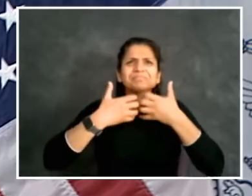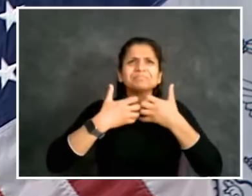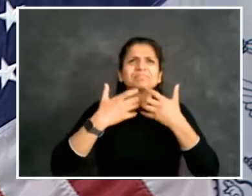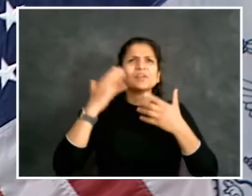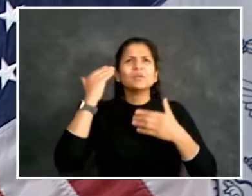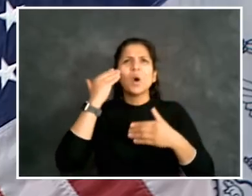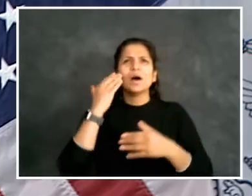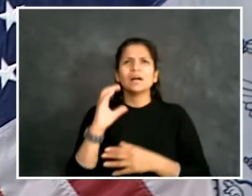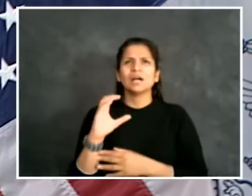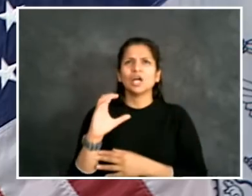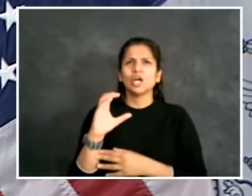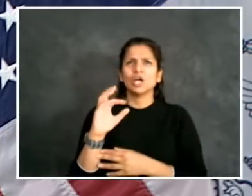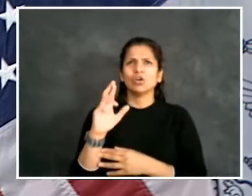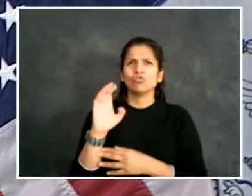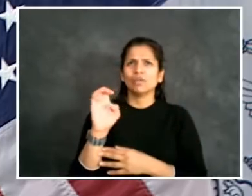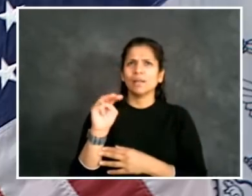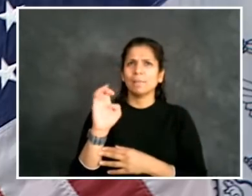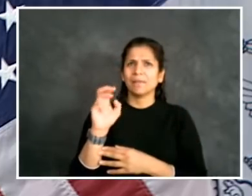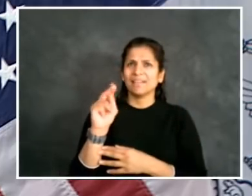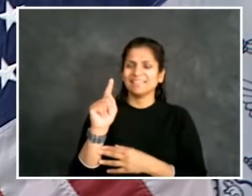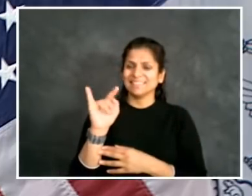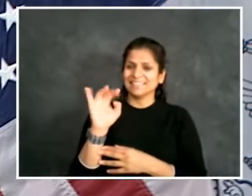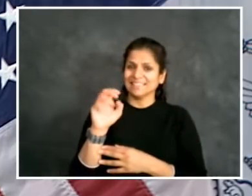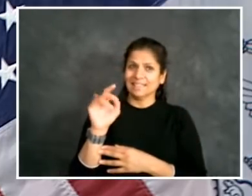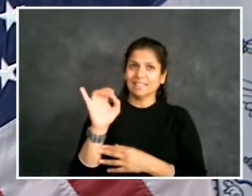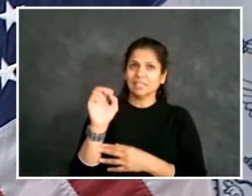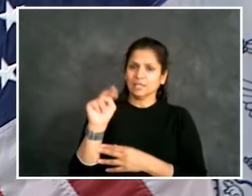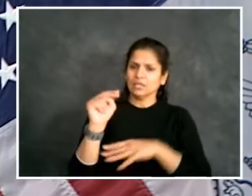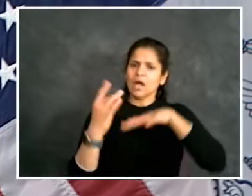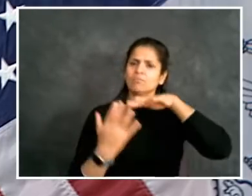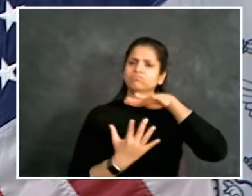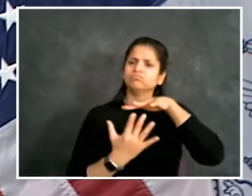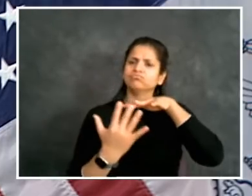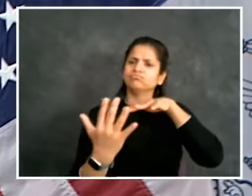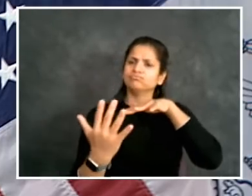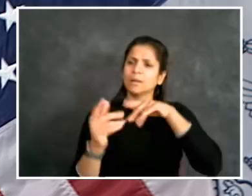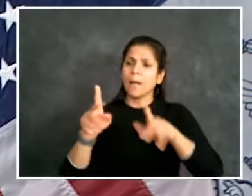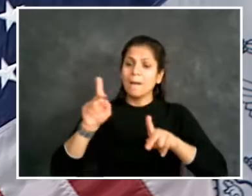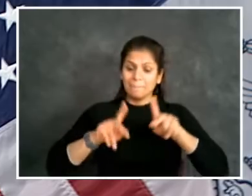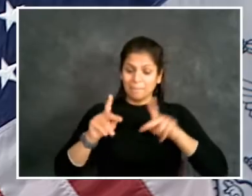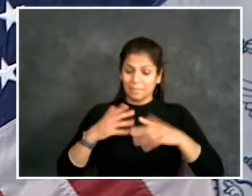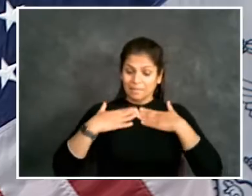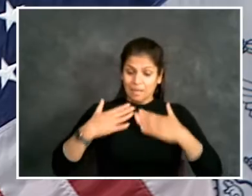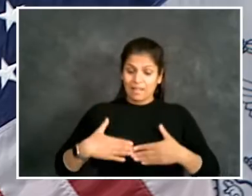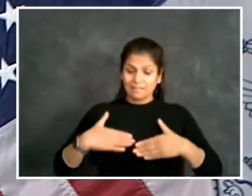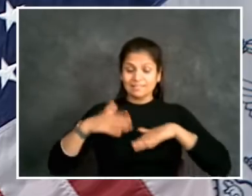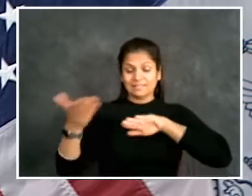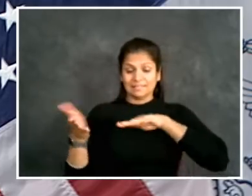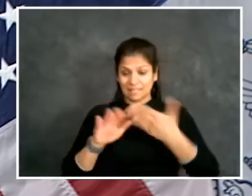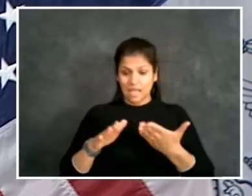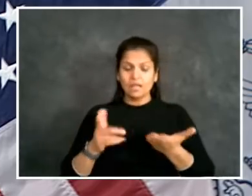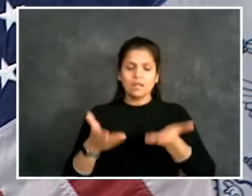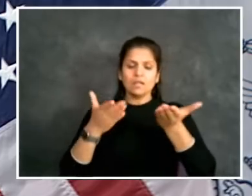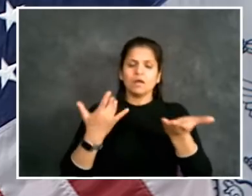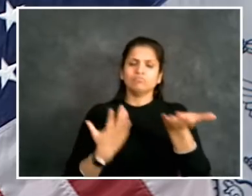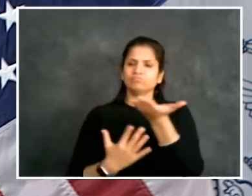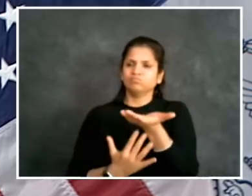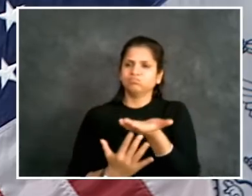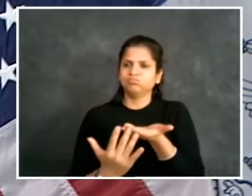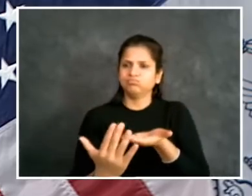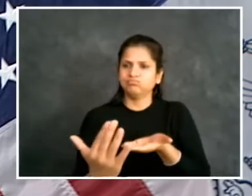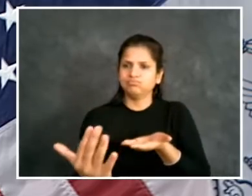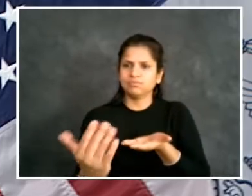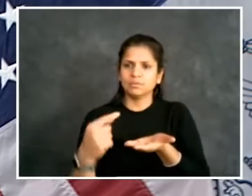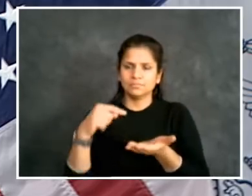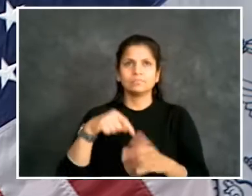very careful when I speak about this very sad topic, and I don't go into a lot of detail. But my strong impression, I've asked this question a number